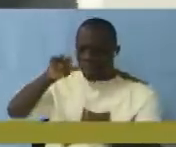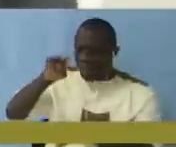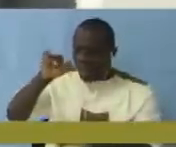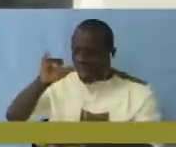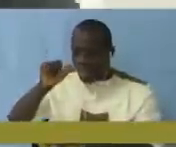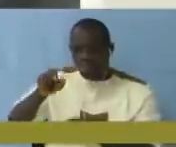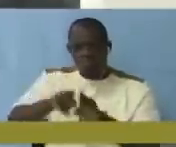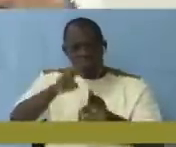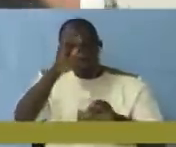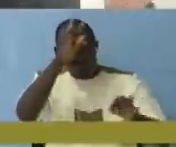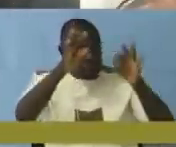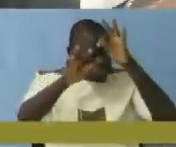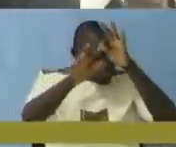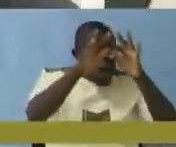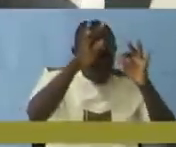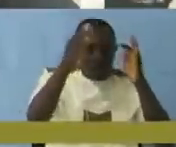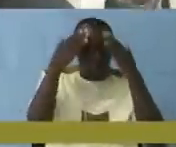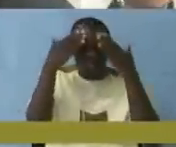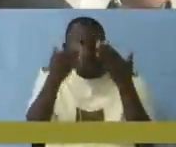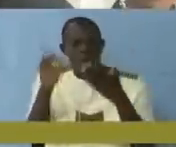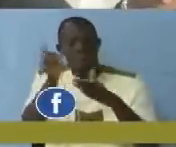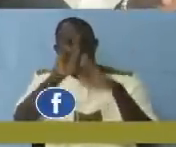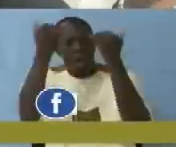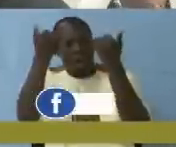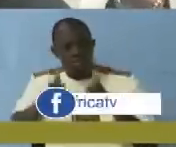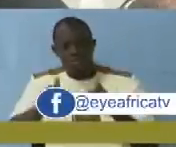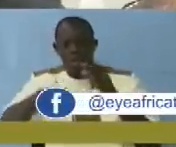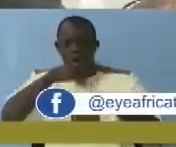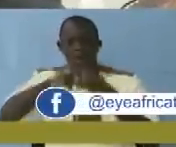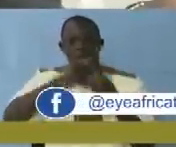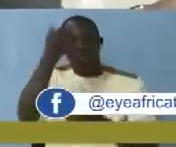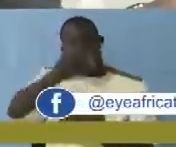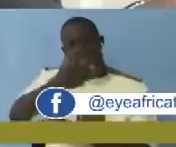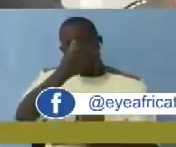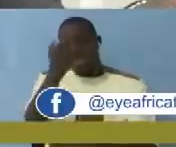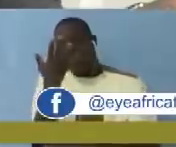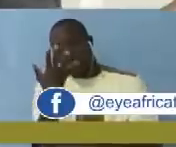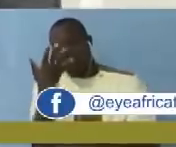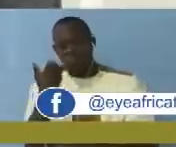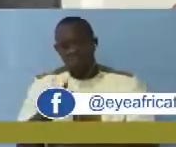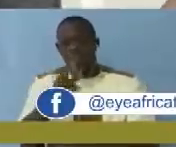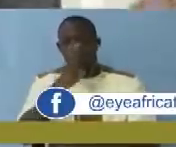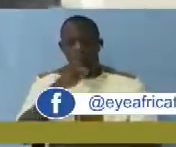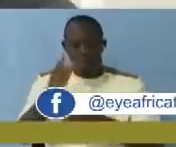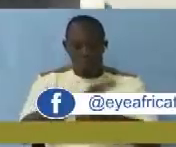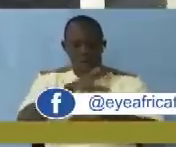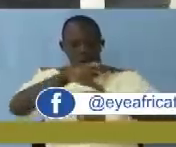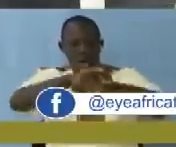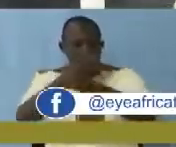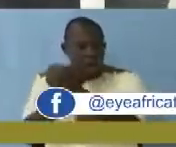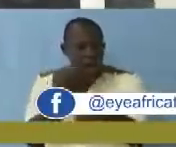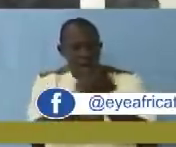not know what was going on with regards to these 1995 people who were arrested.